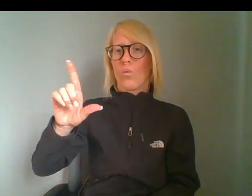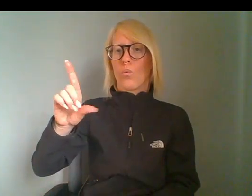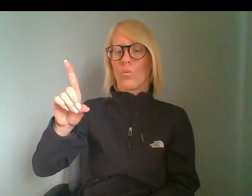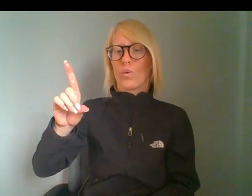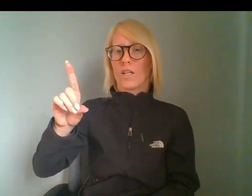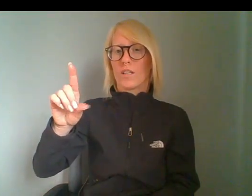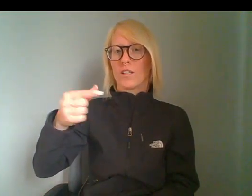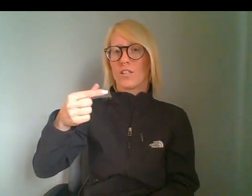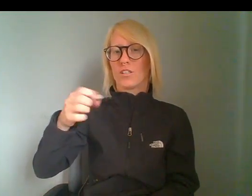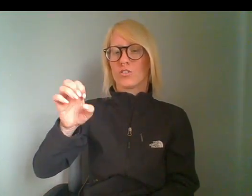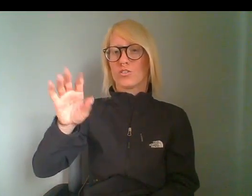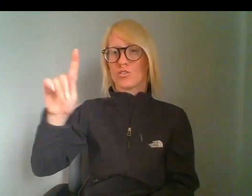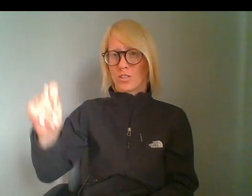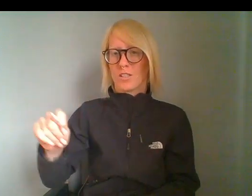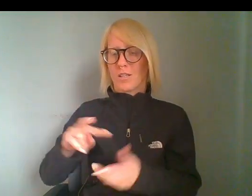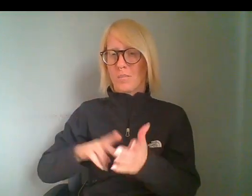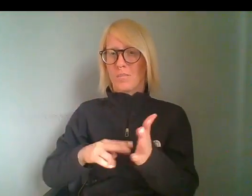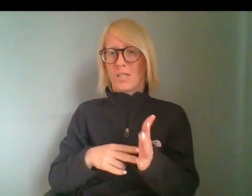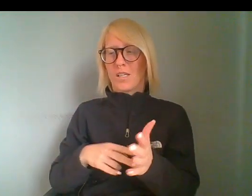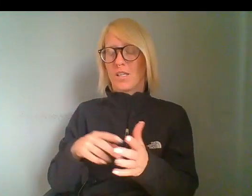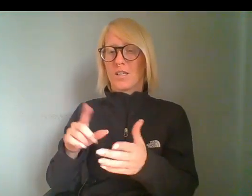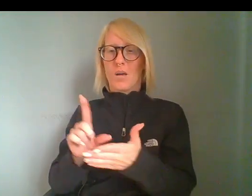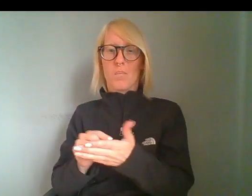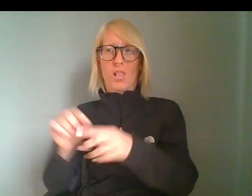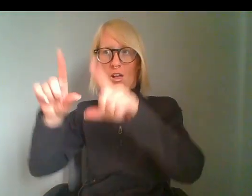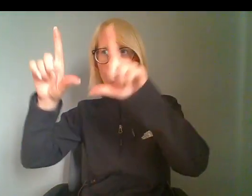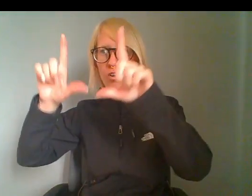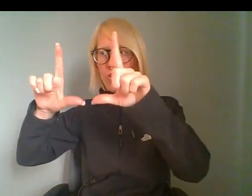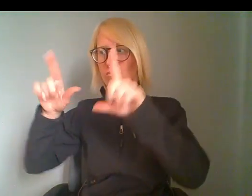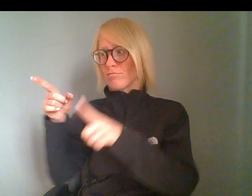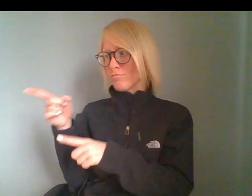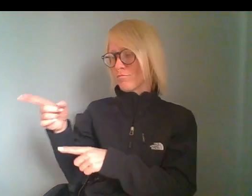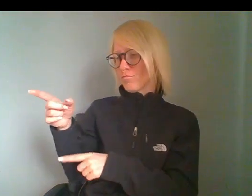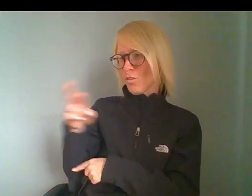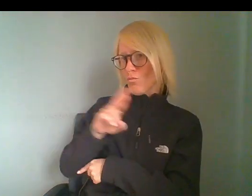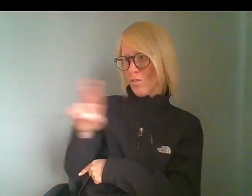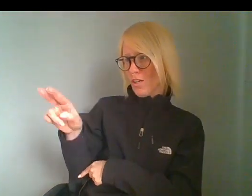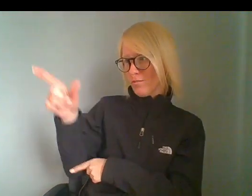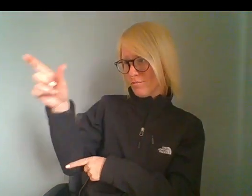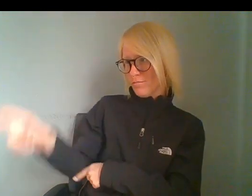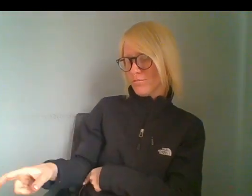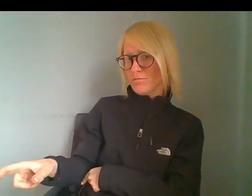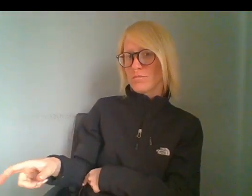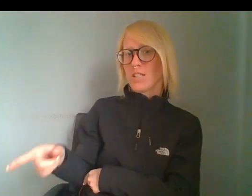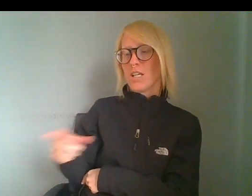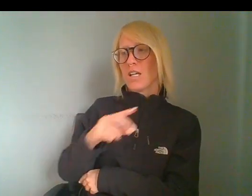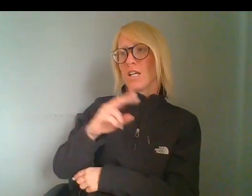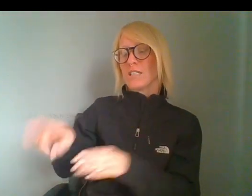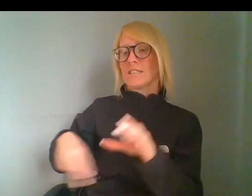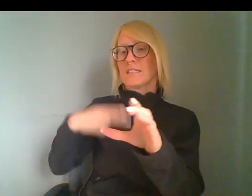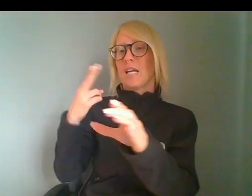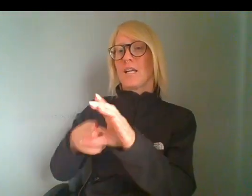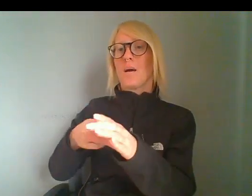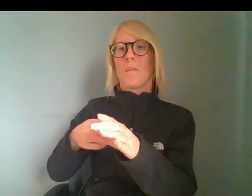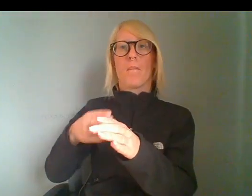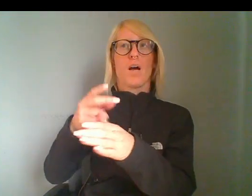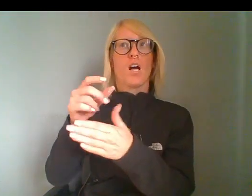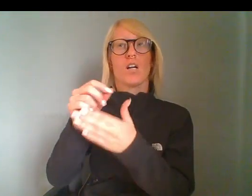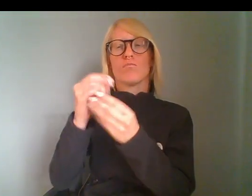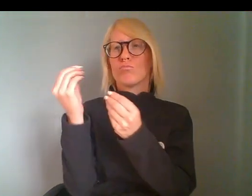on the blogger, on the right side of our page, we had our sign up for newsletter and our Twitter feed, and